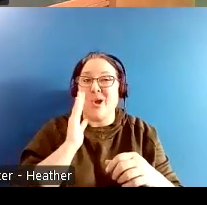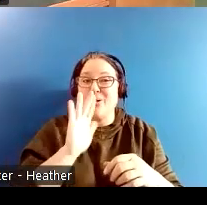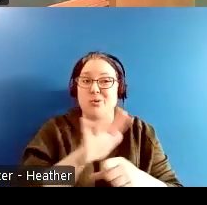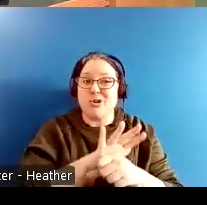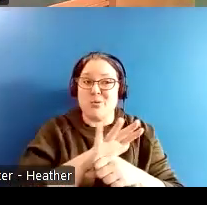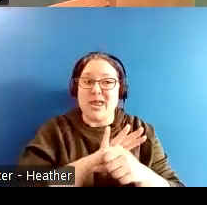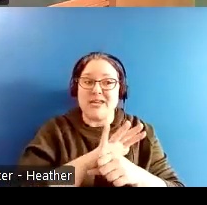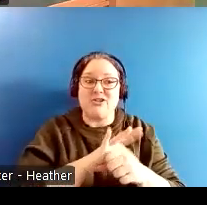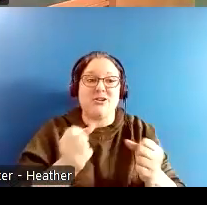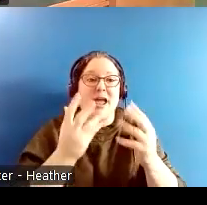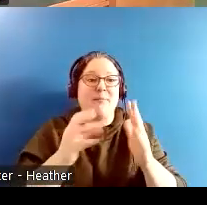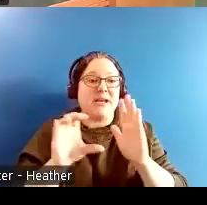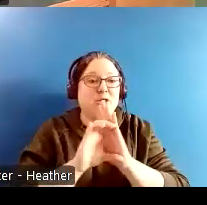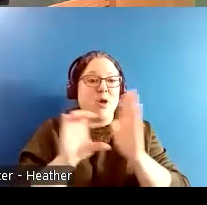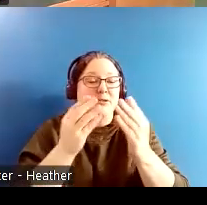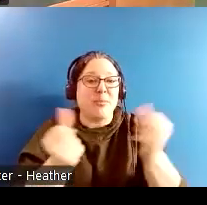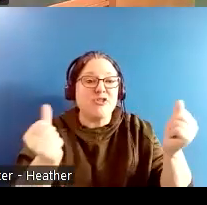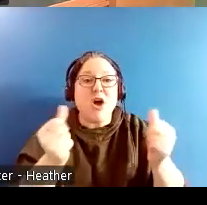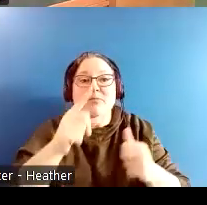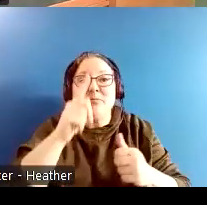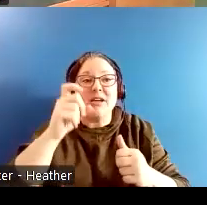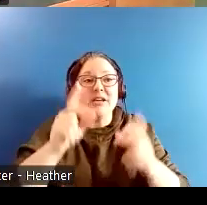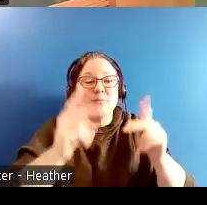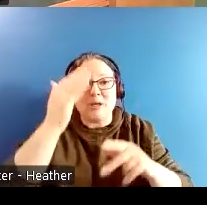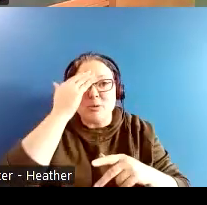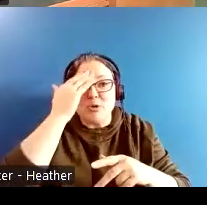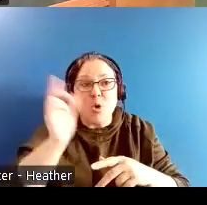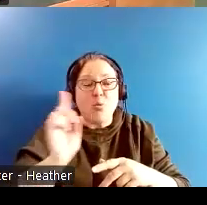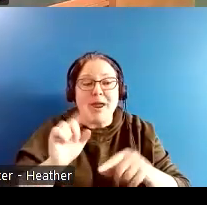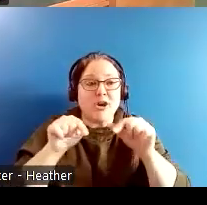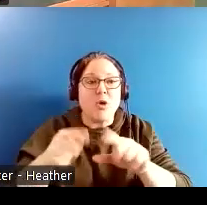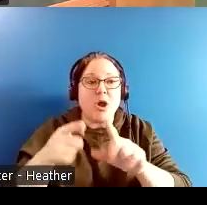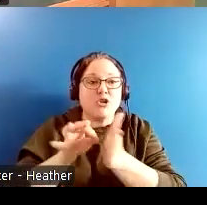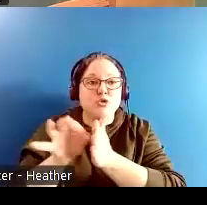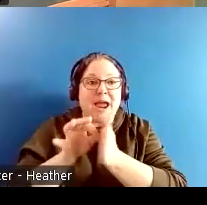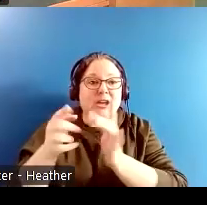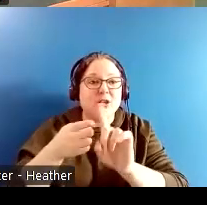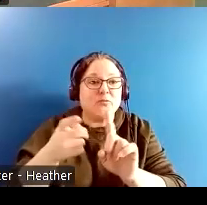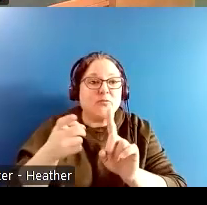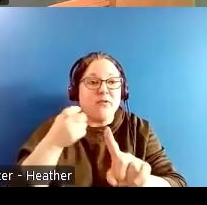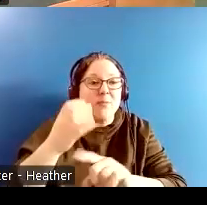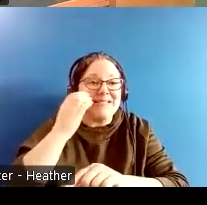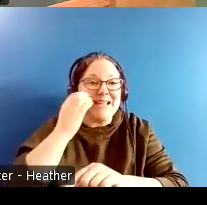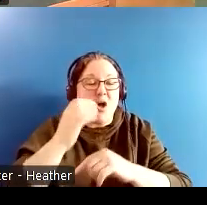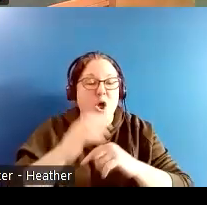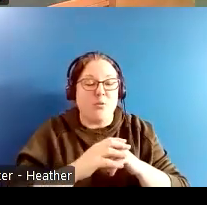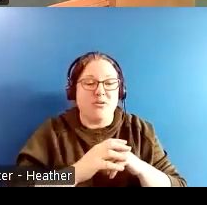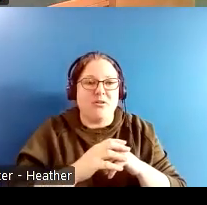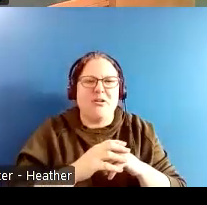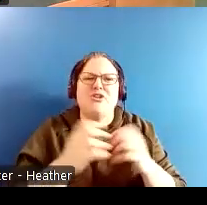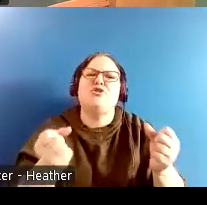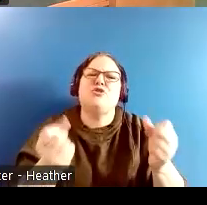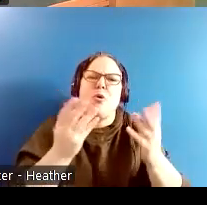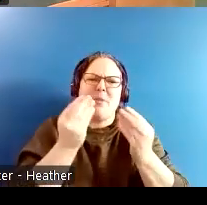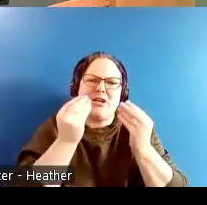have been solved by people knowing where someone is located and just tracking them on the cell phone towers? So there's so much information in